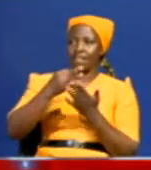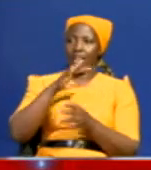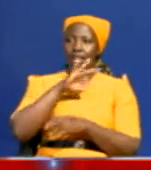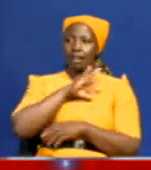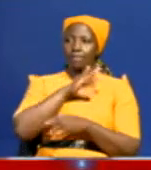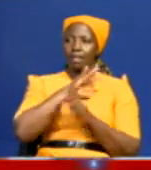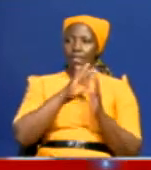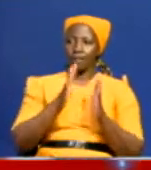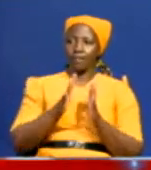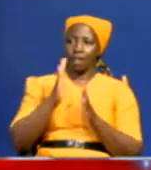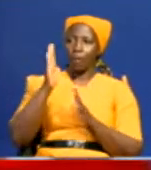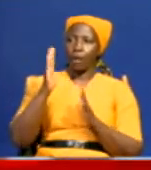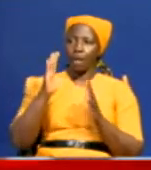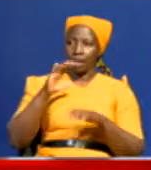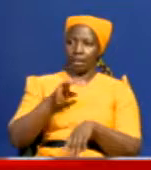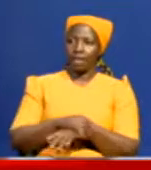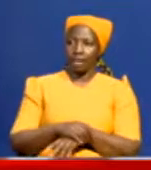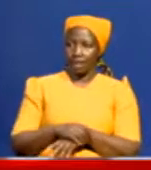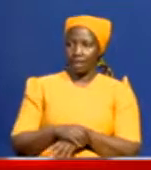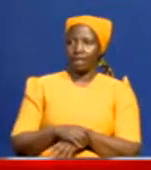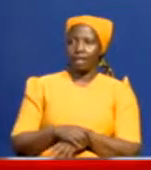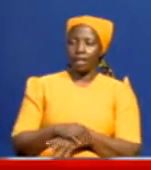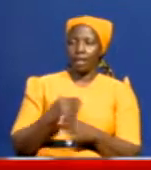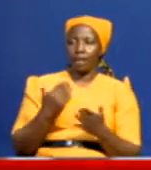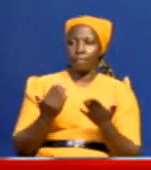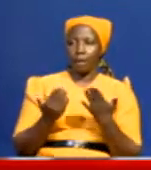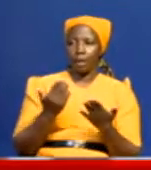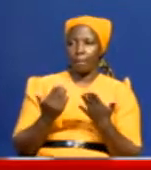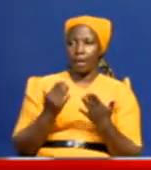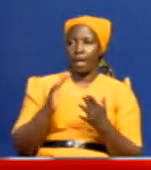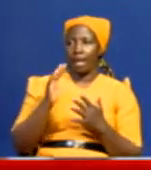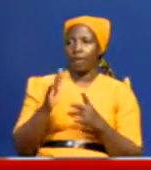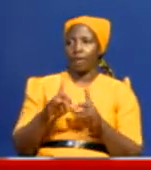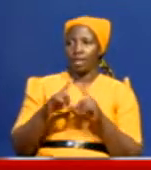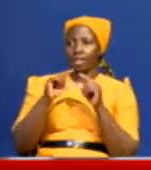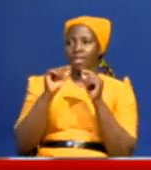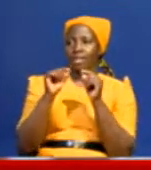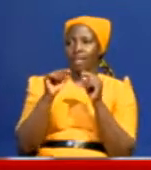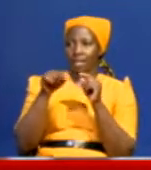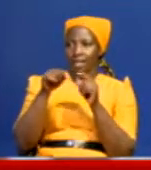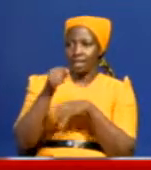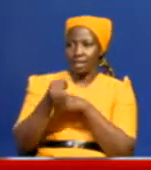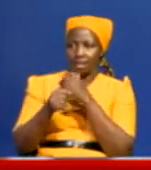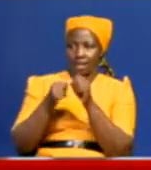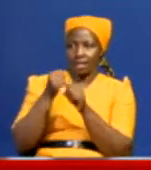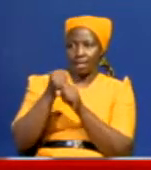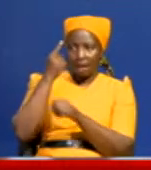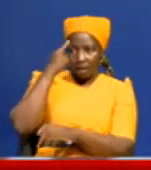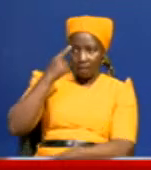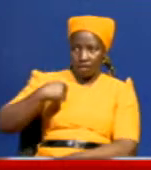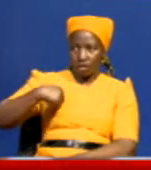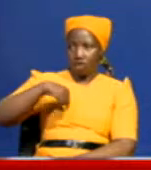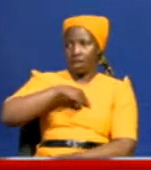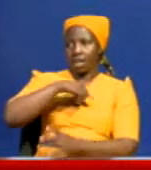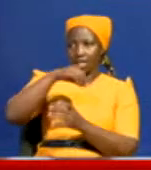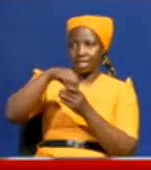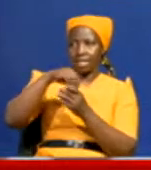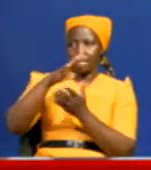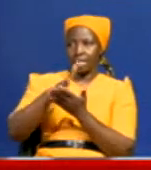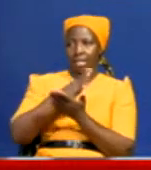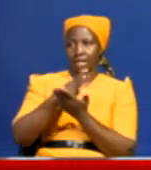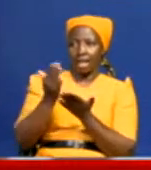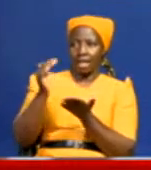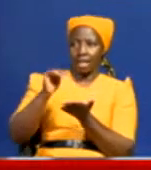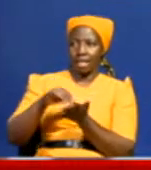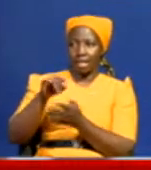get. Mm-hmm. And maybe I'll just say this, that this year for us in the sector, again, this is the first